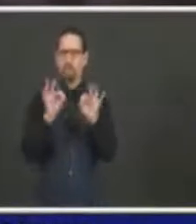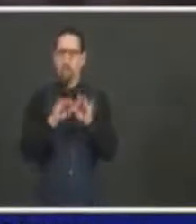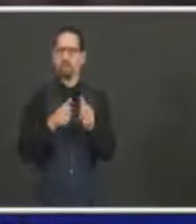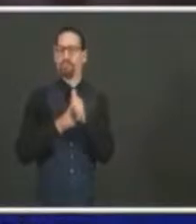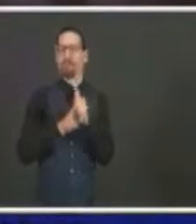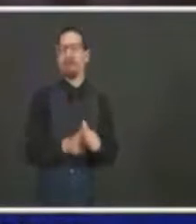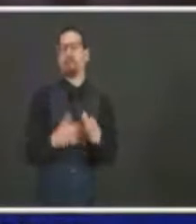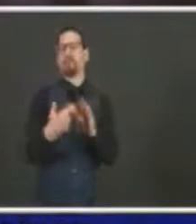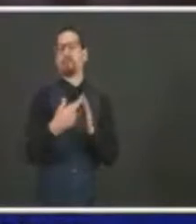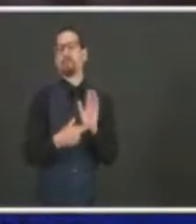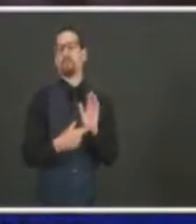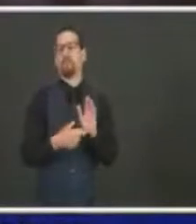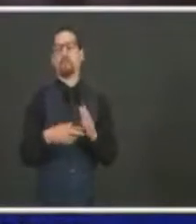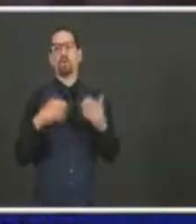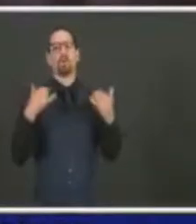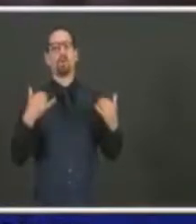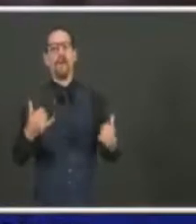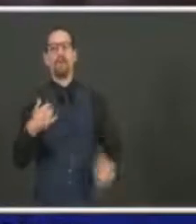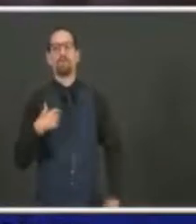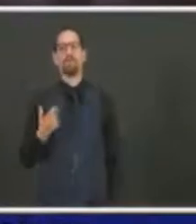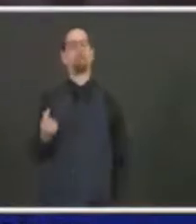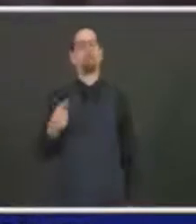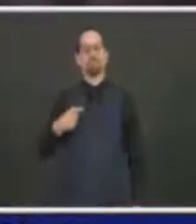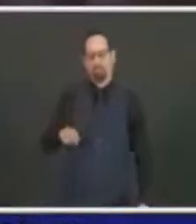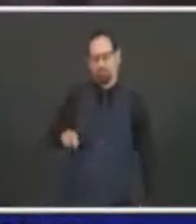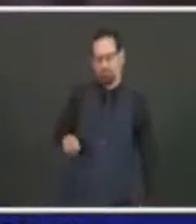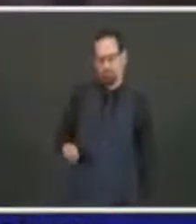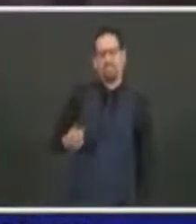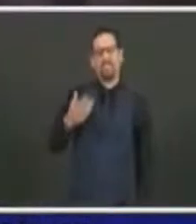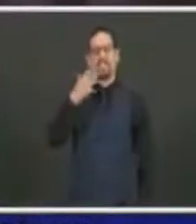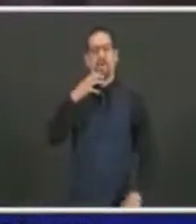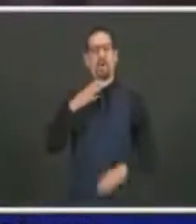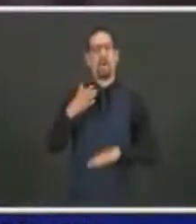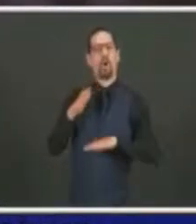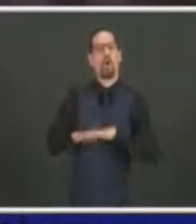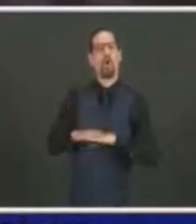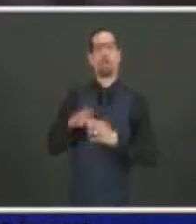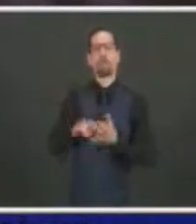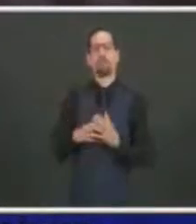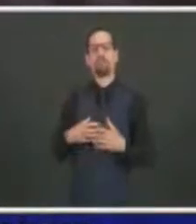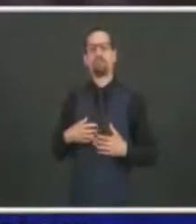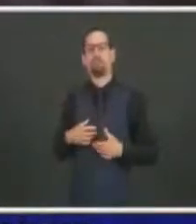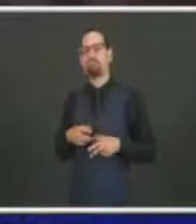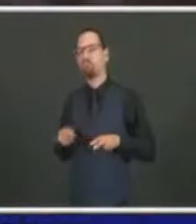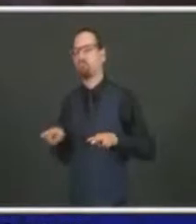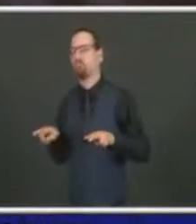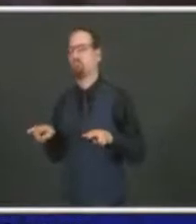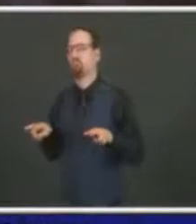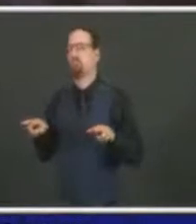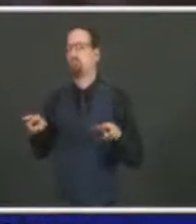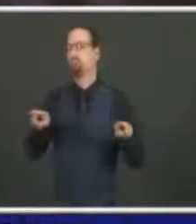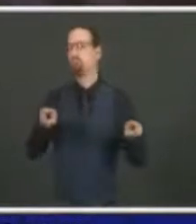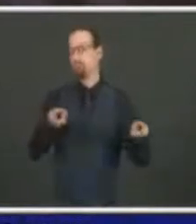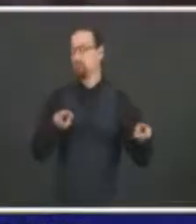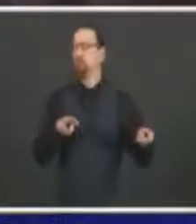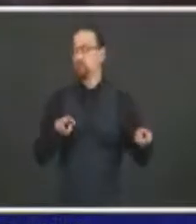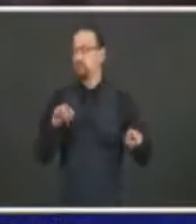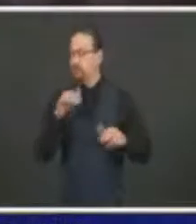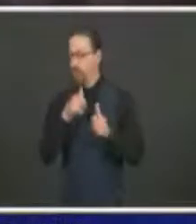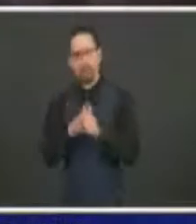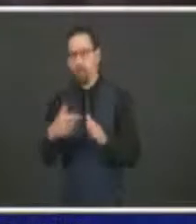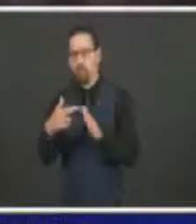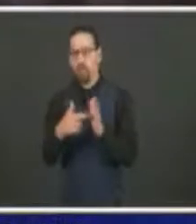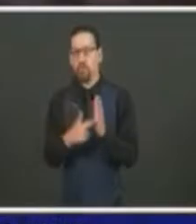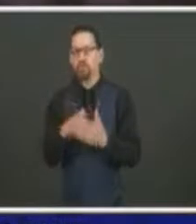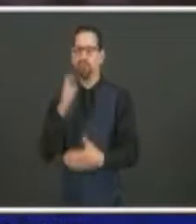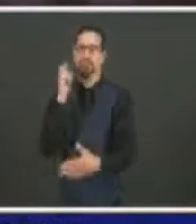turn up the heat a little bit on people who are not complying and doing exactly what you said. Like, a consumer should be